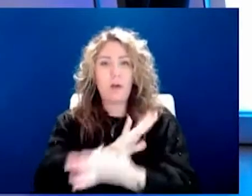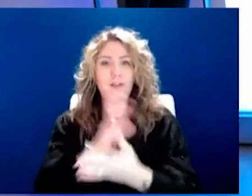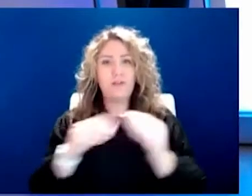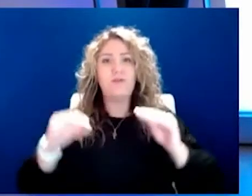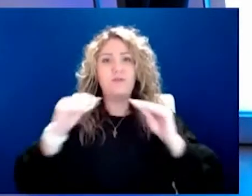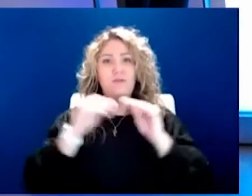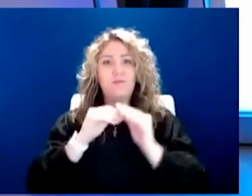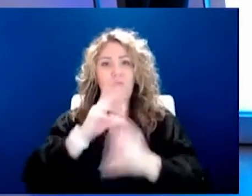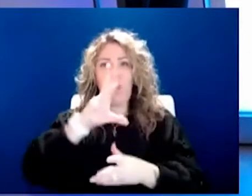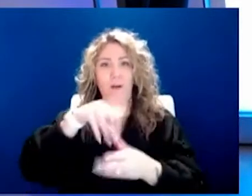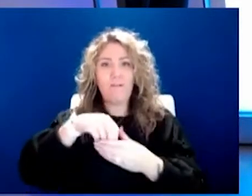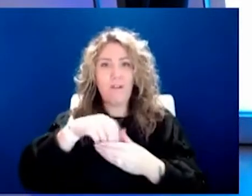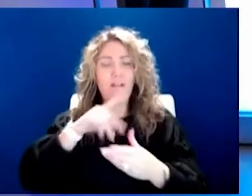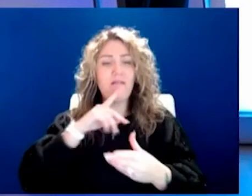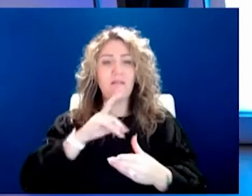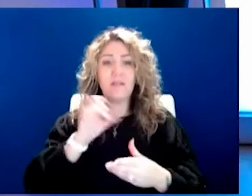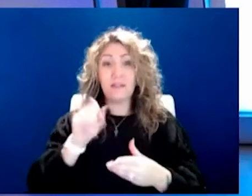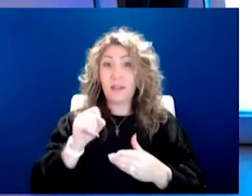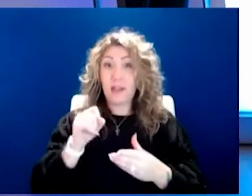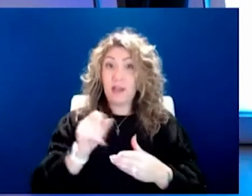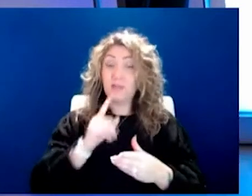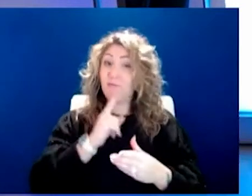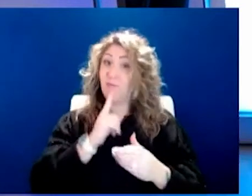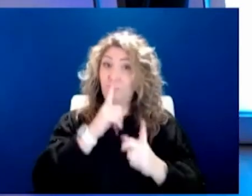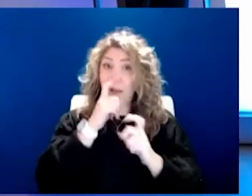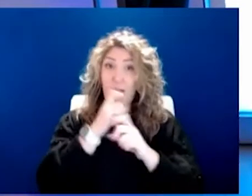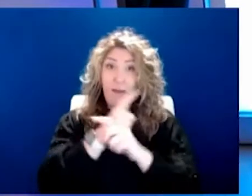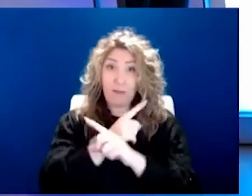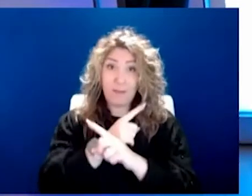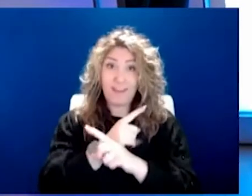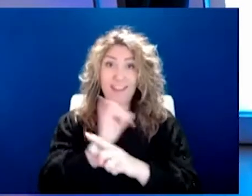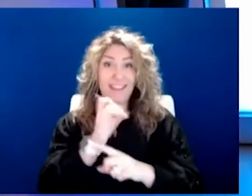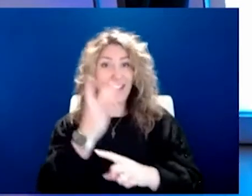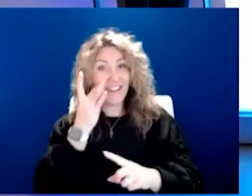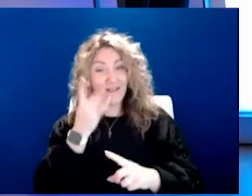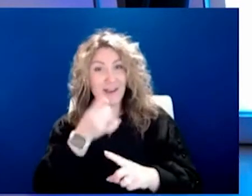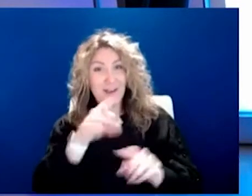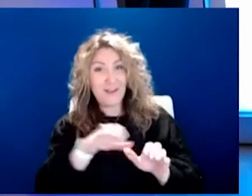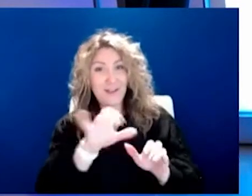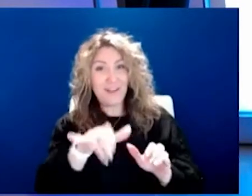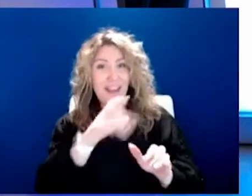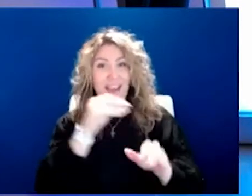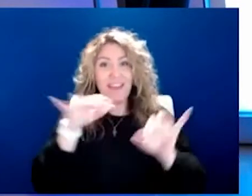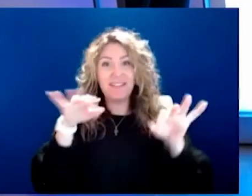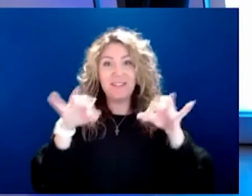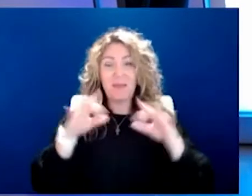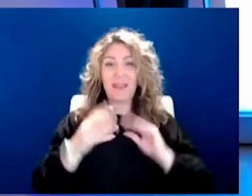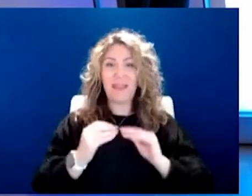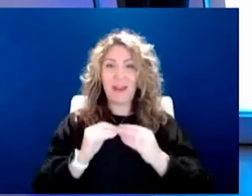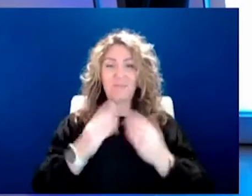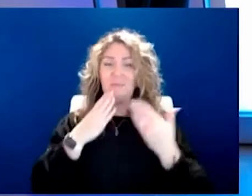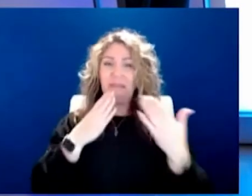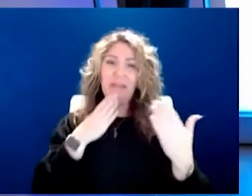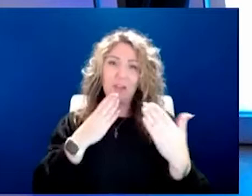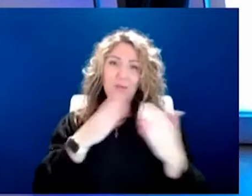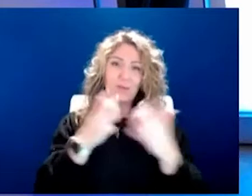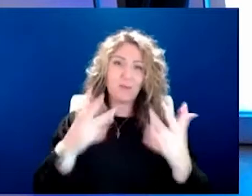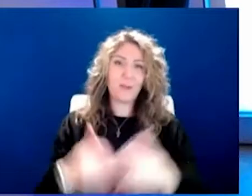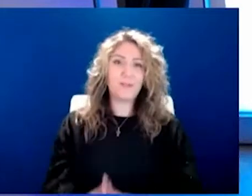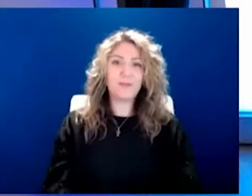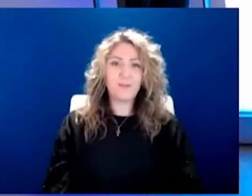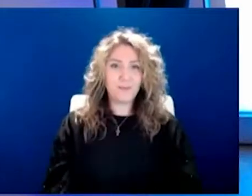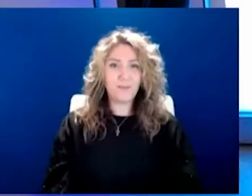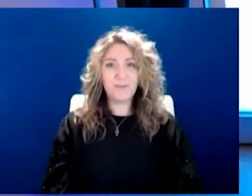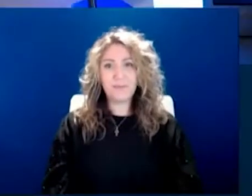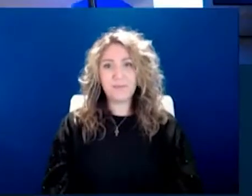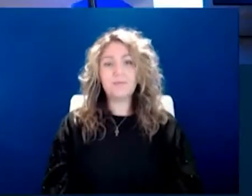in this pandemic. And it is extremely complicated. And that's why we have you doing that and explaining those numbers. So thank you for that. Dr. Dennis,